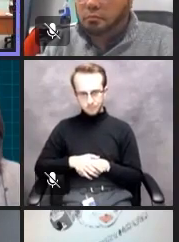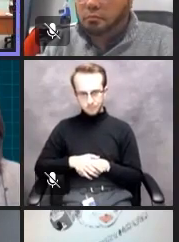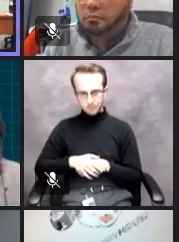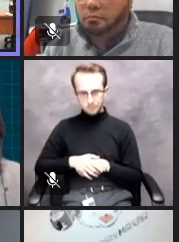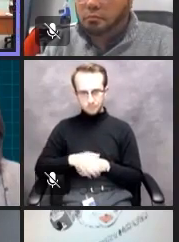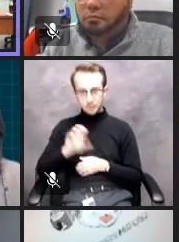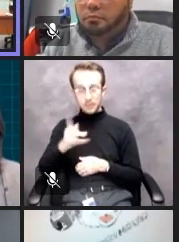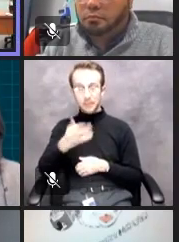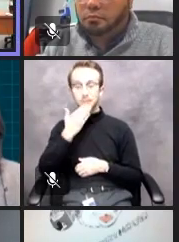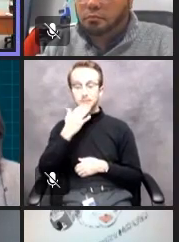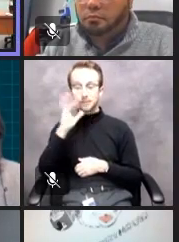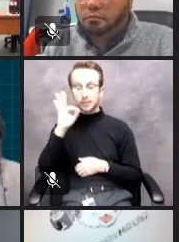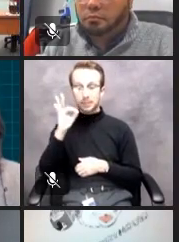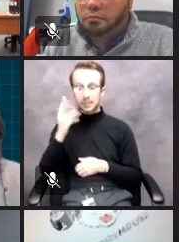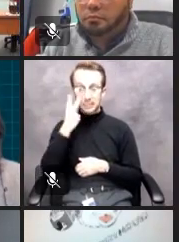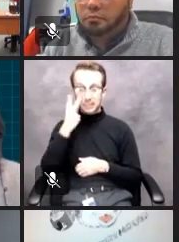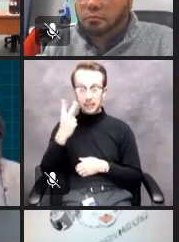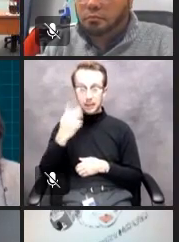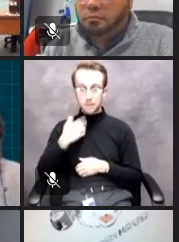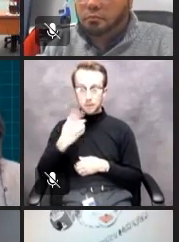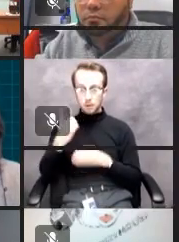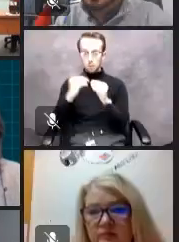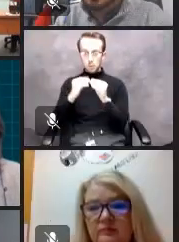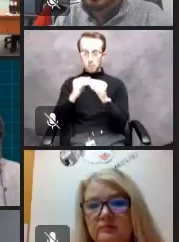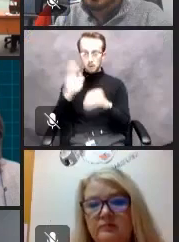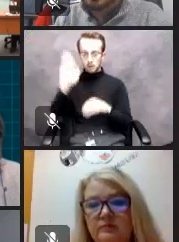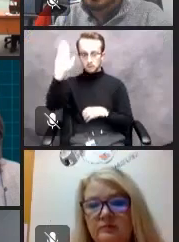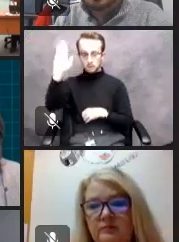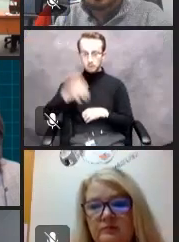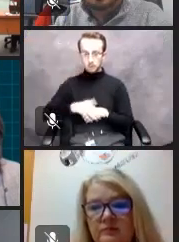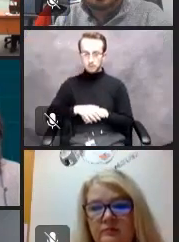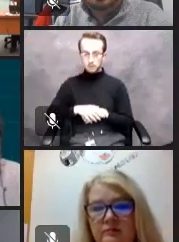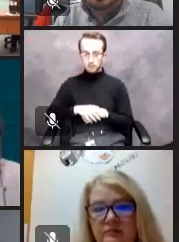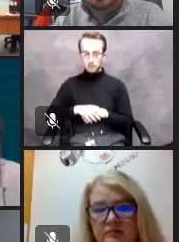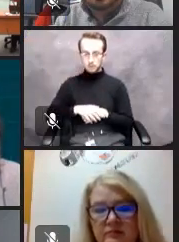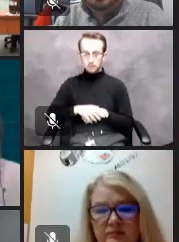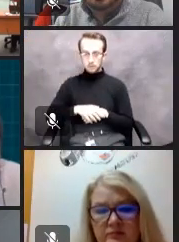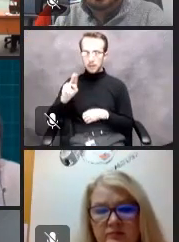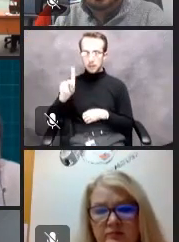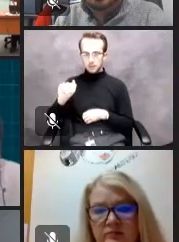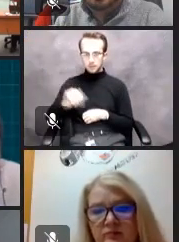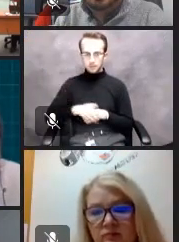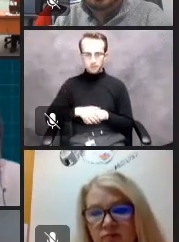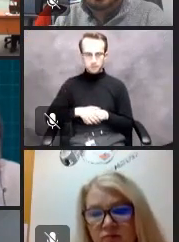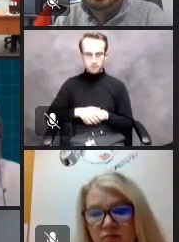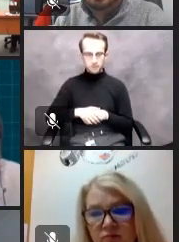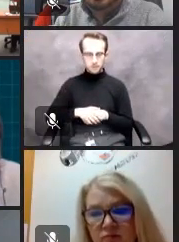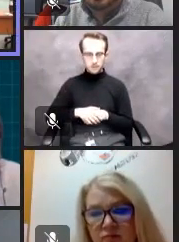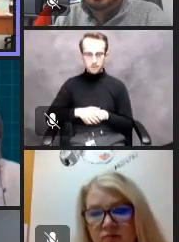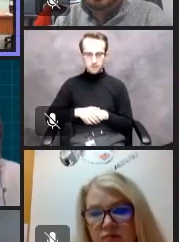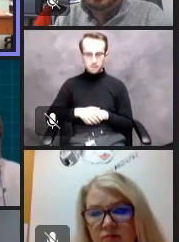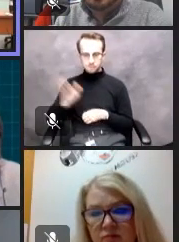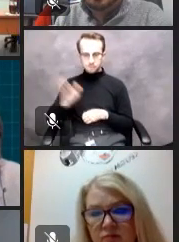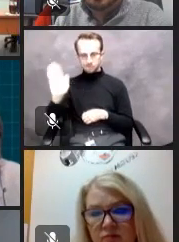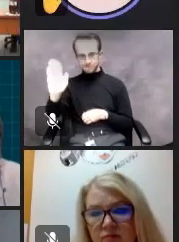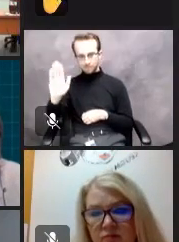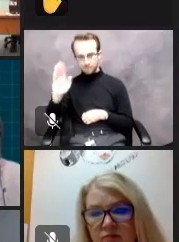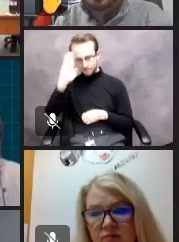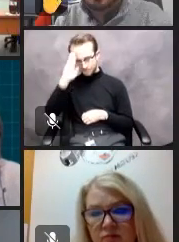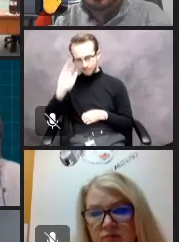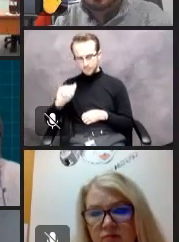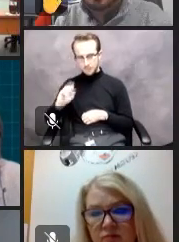Thank you. Looks like we may have one more. It's Amanda. Hi, I